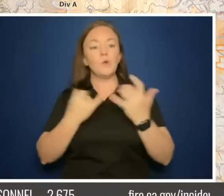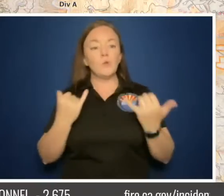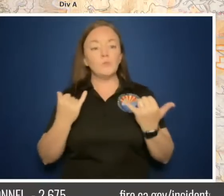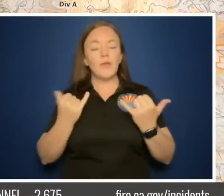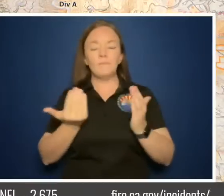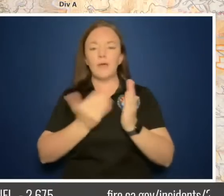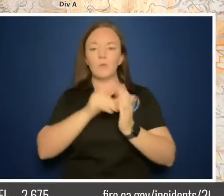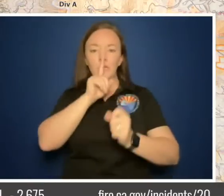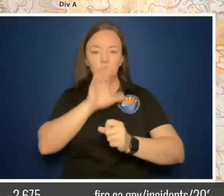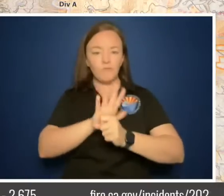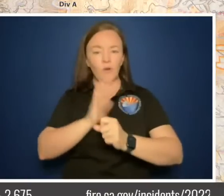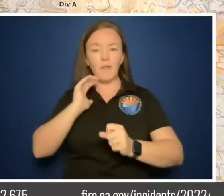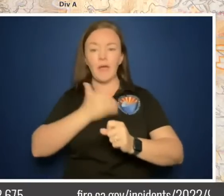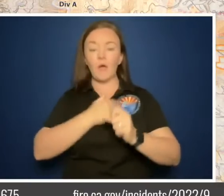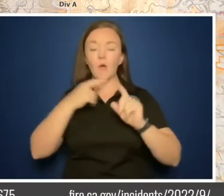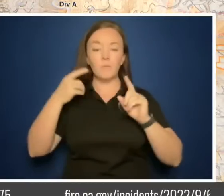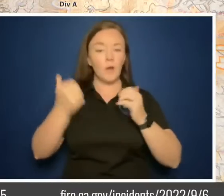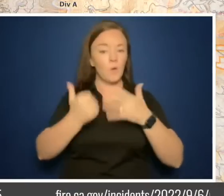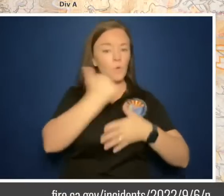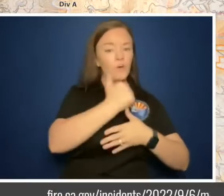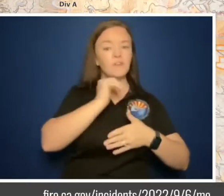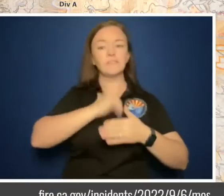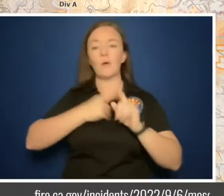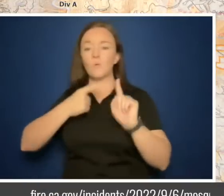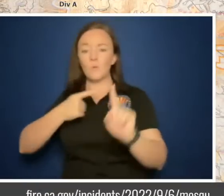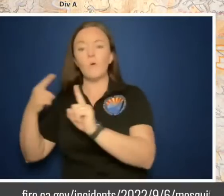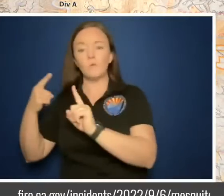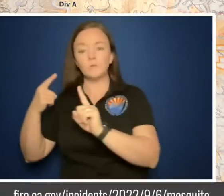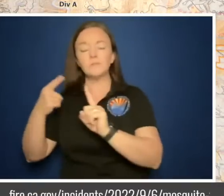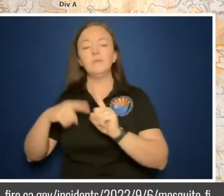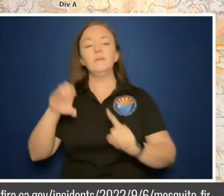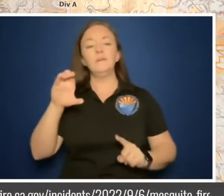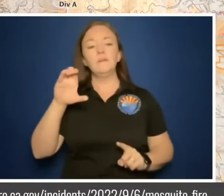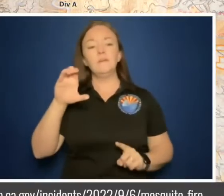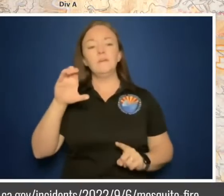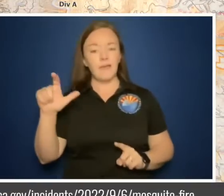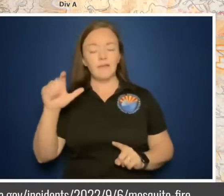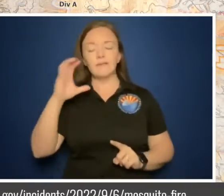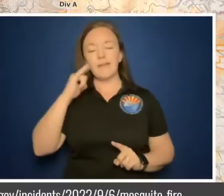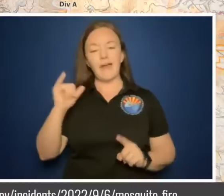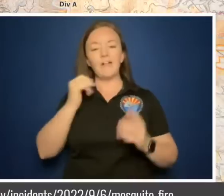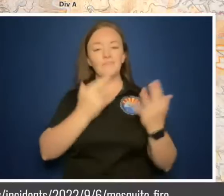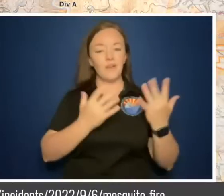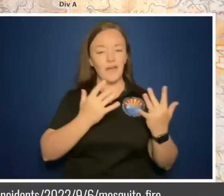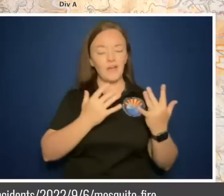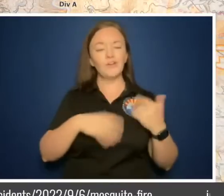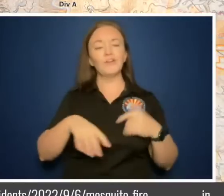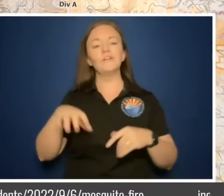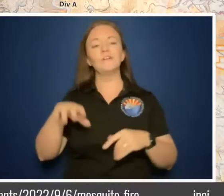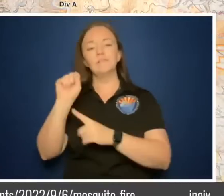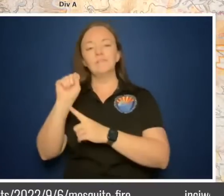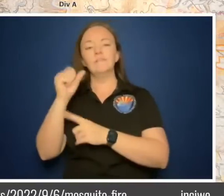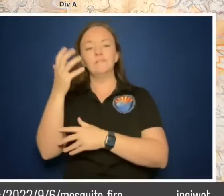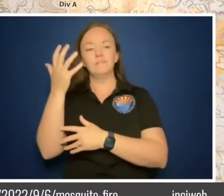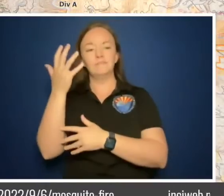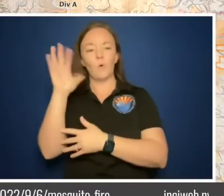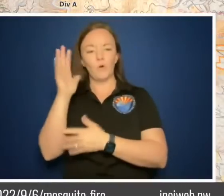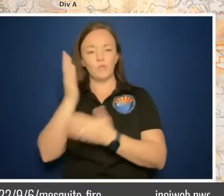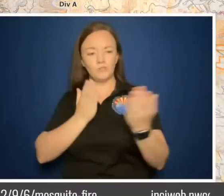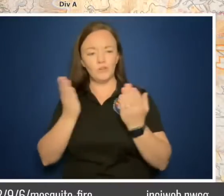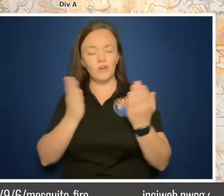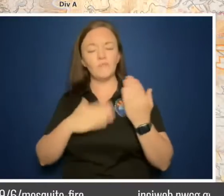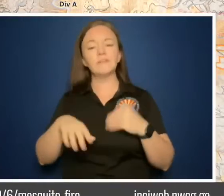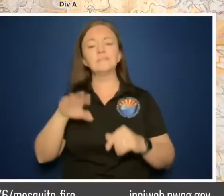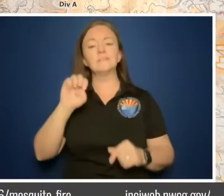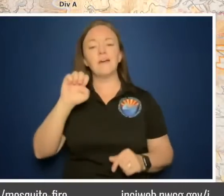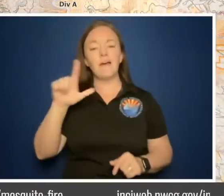unified commanders between CAL FIRE, United States Forest Service, El Dorado County Sheriff's priorities, as well as Placer County Sheriff's. As we work